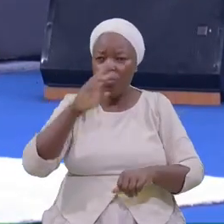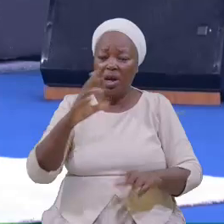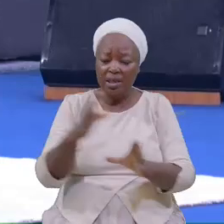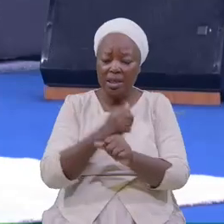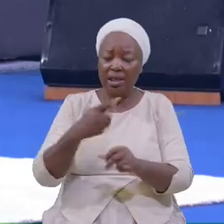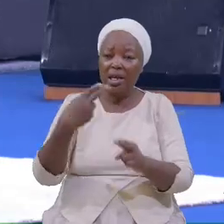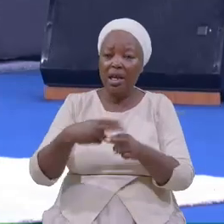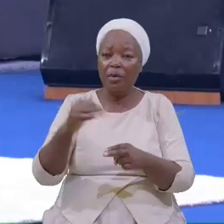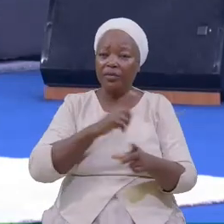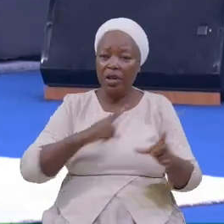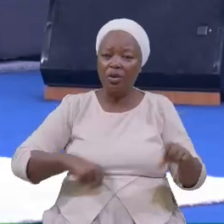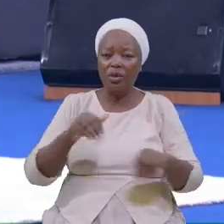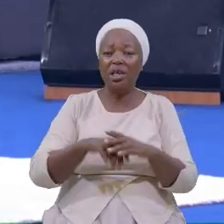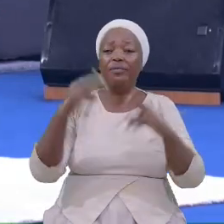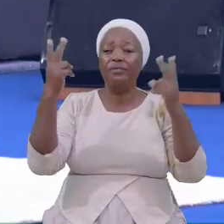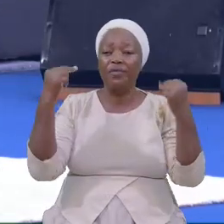in vain.